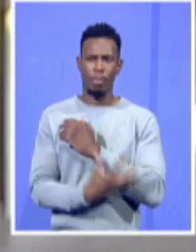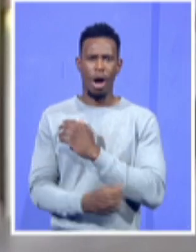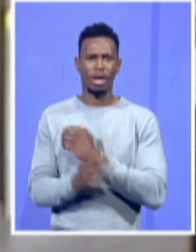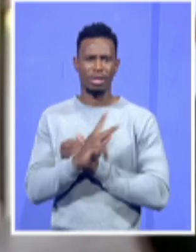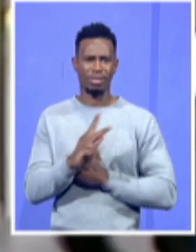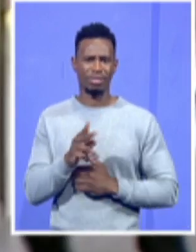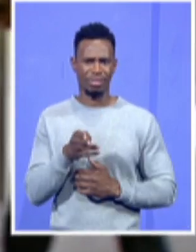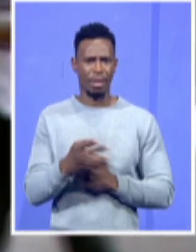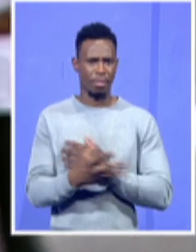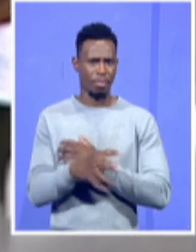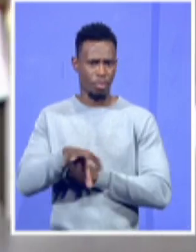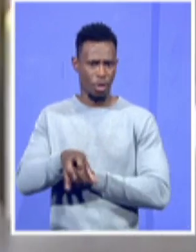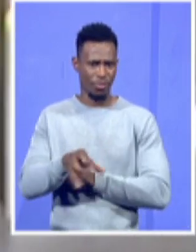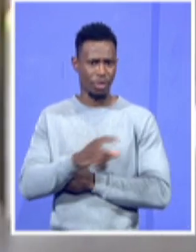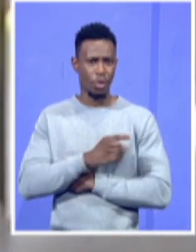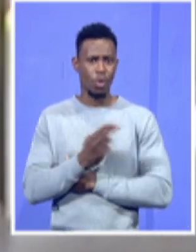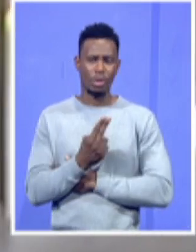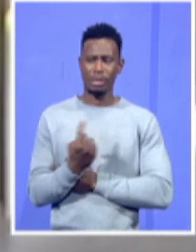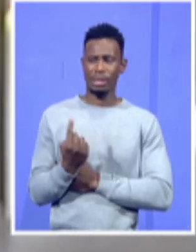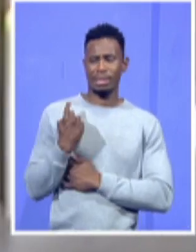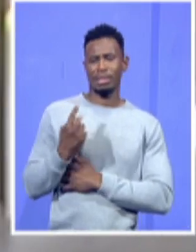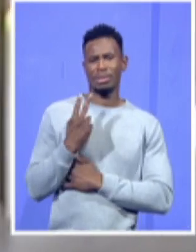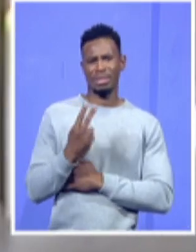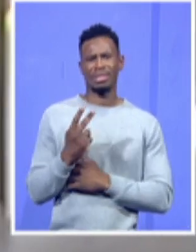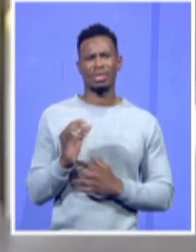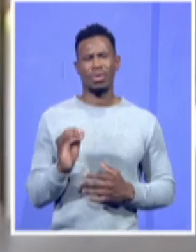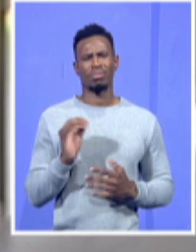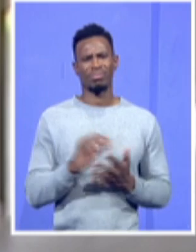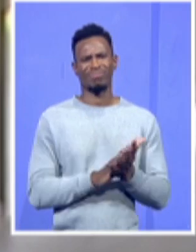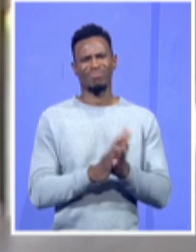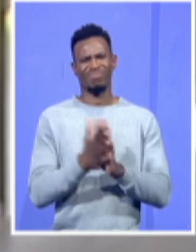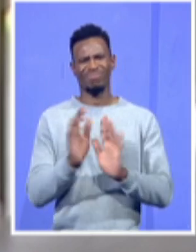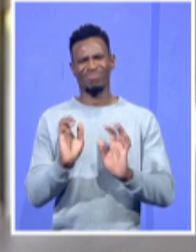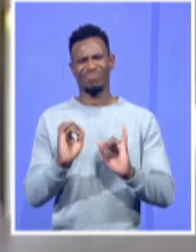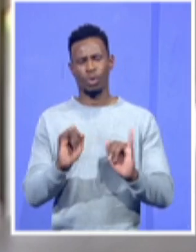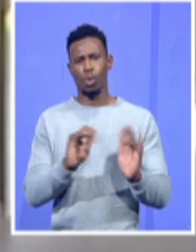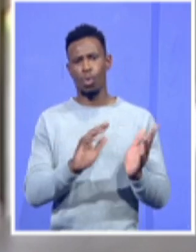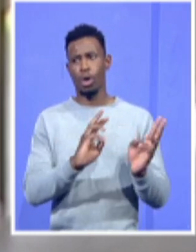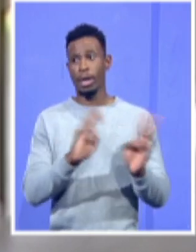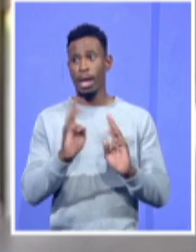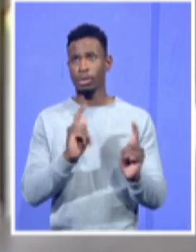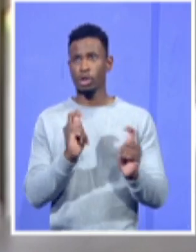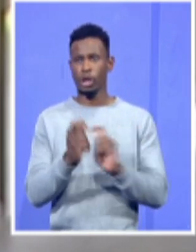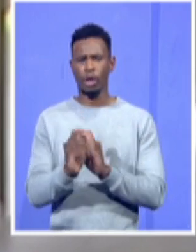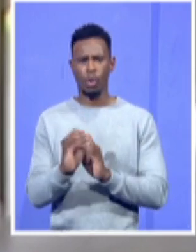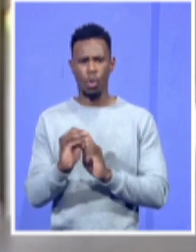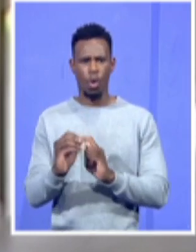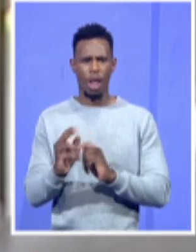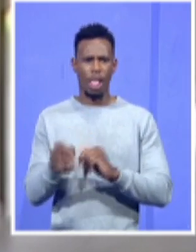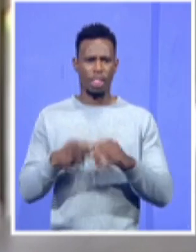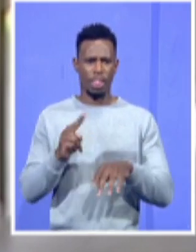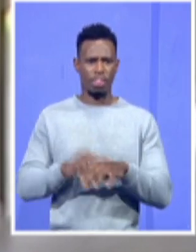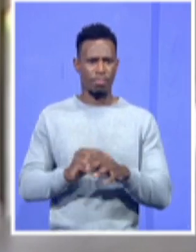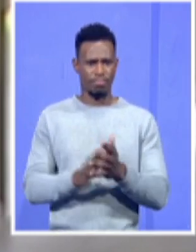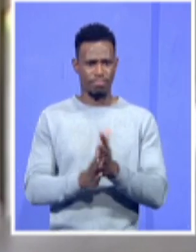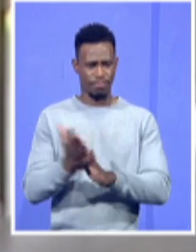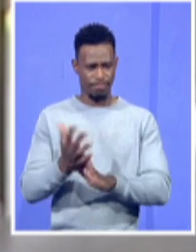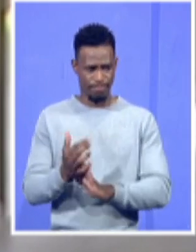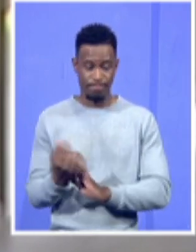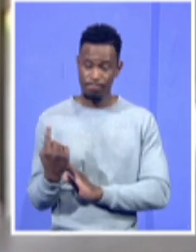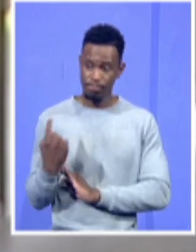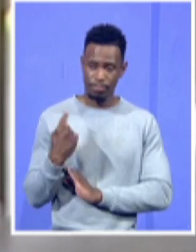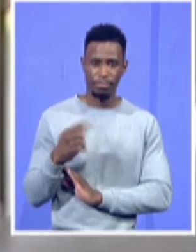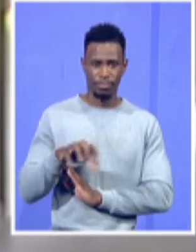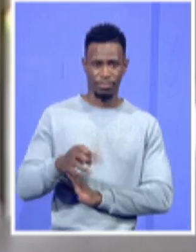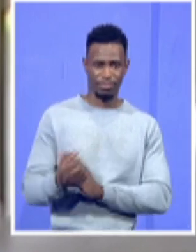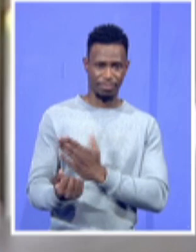look at the recent destruction that was done by climate change, which was a natural disaster recently in the province. You go to